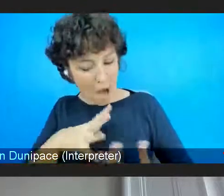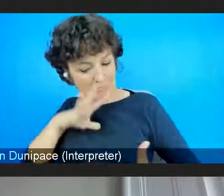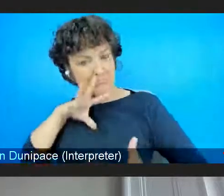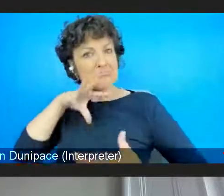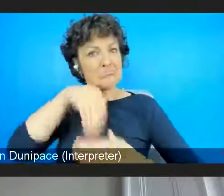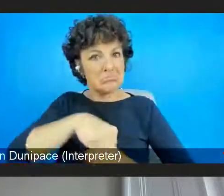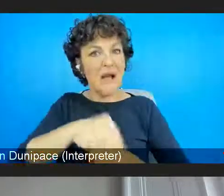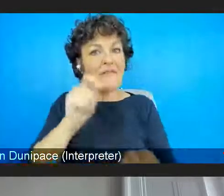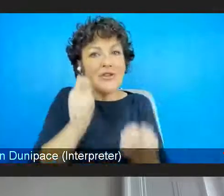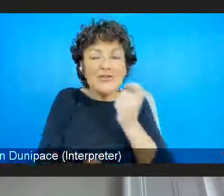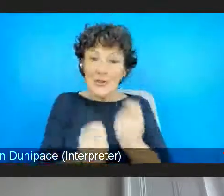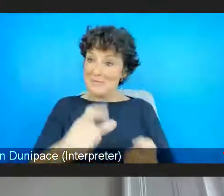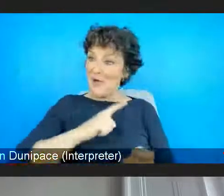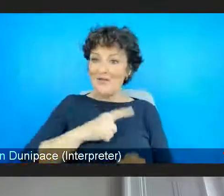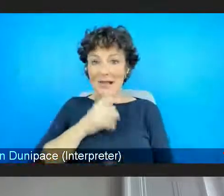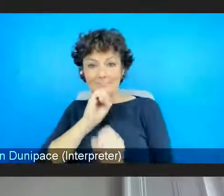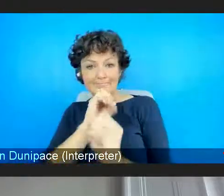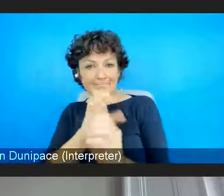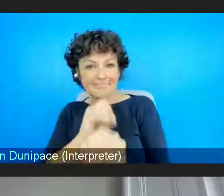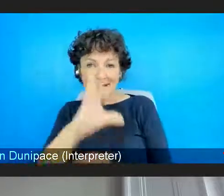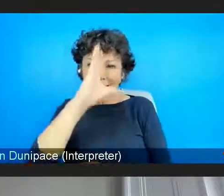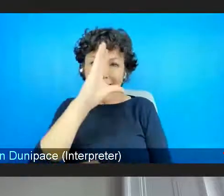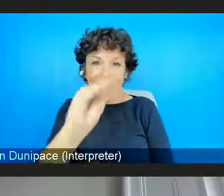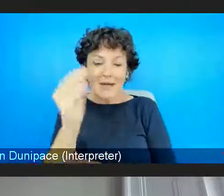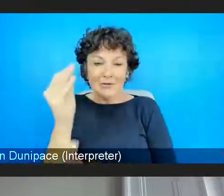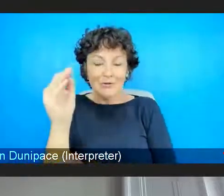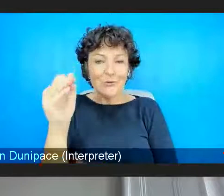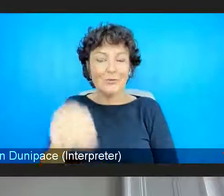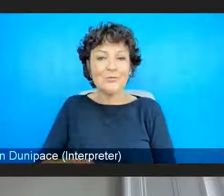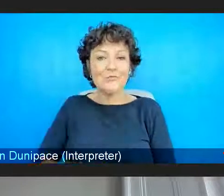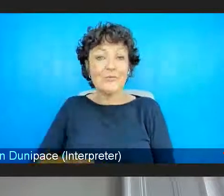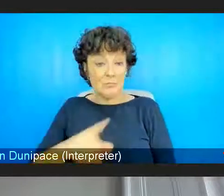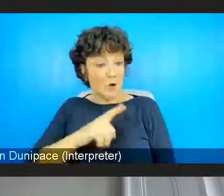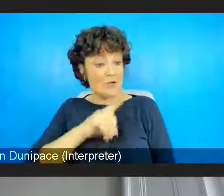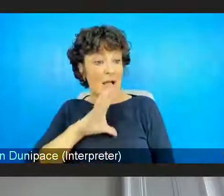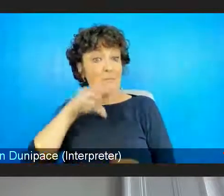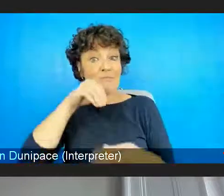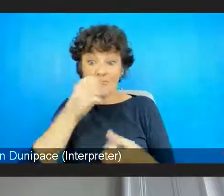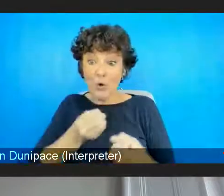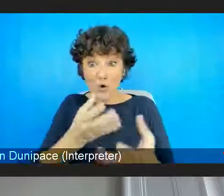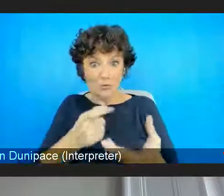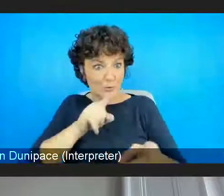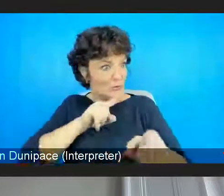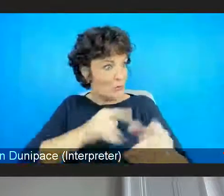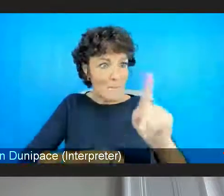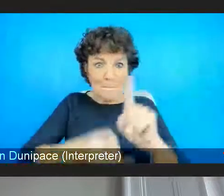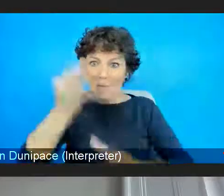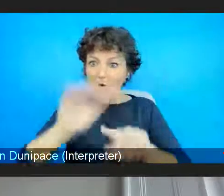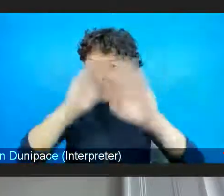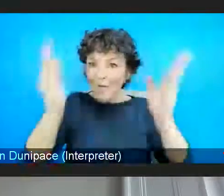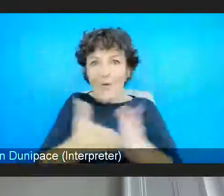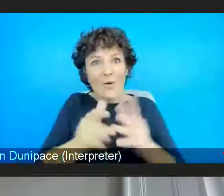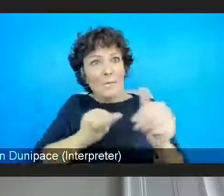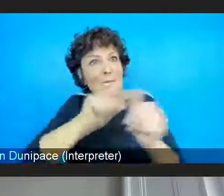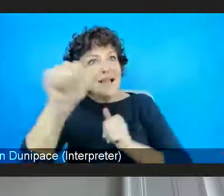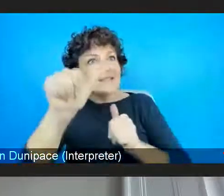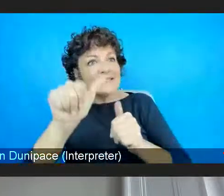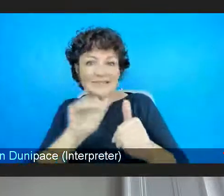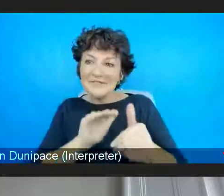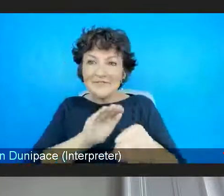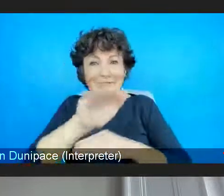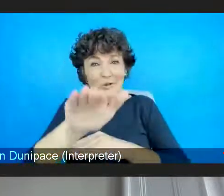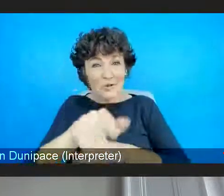change because I'm contributing towards a bigger and a better world, but where my voice is heard. So in that, engagement